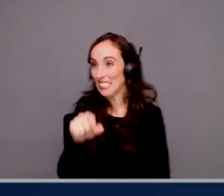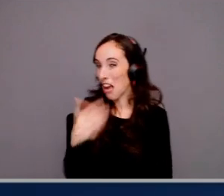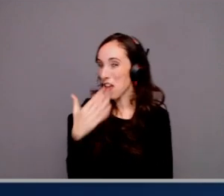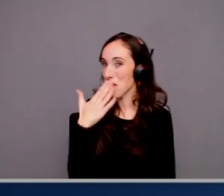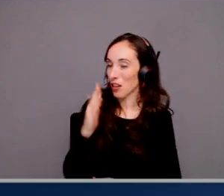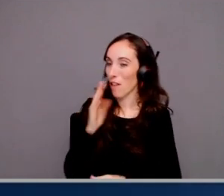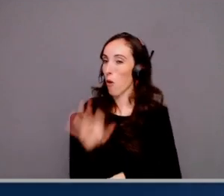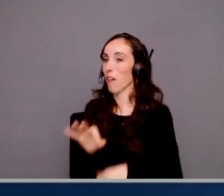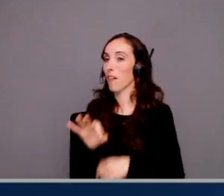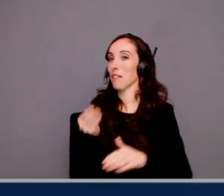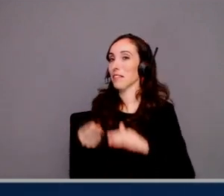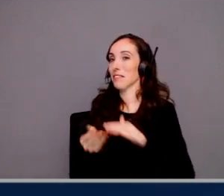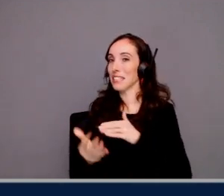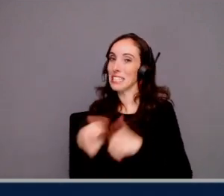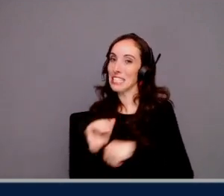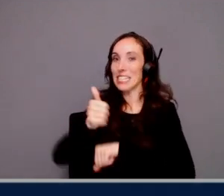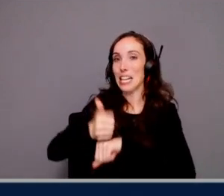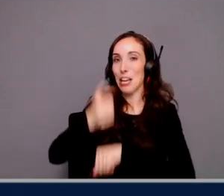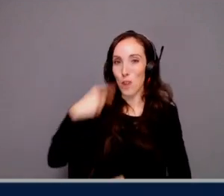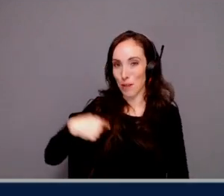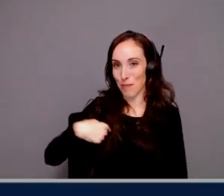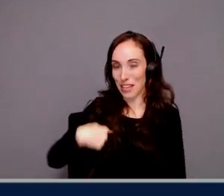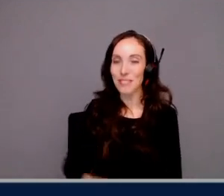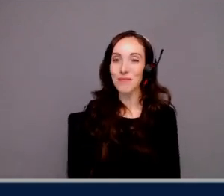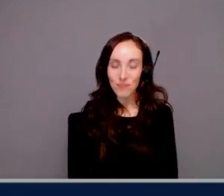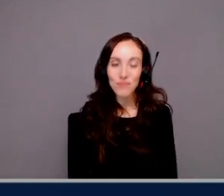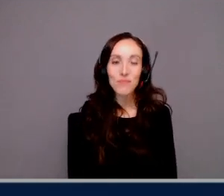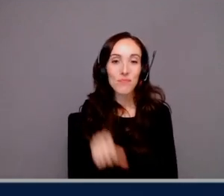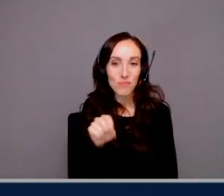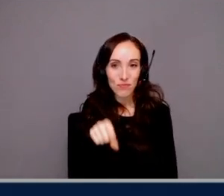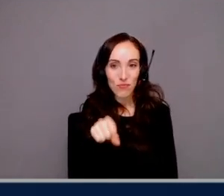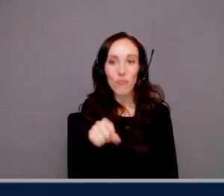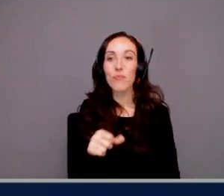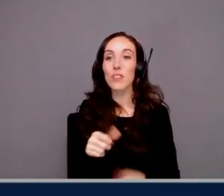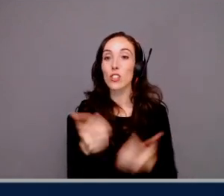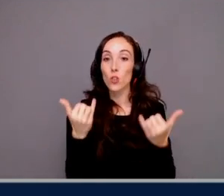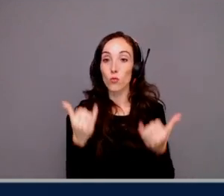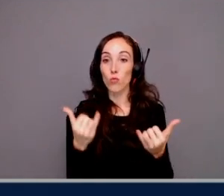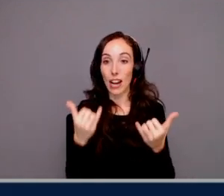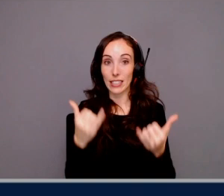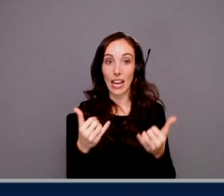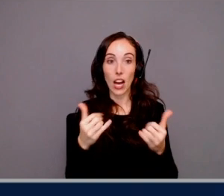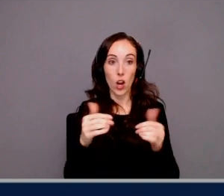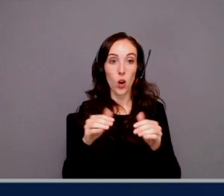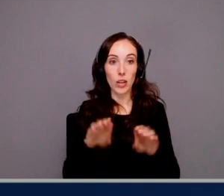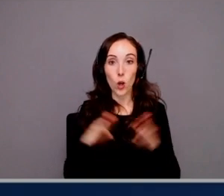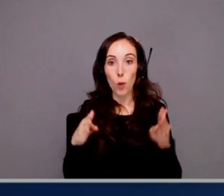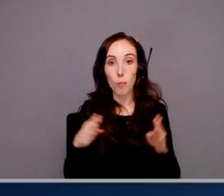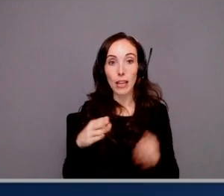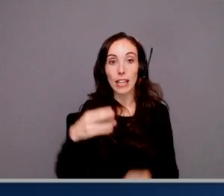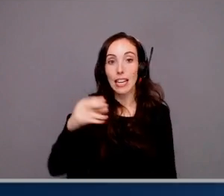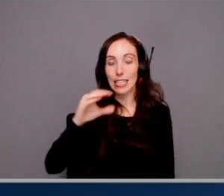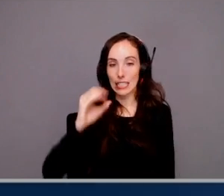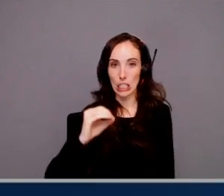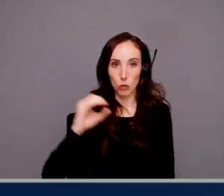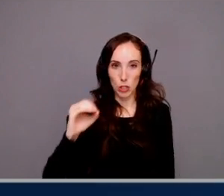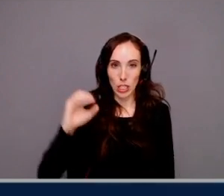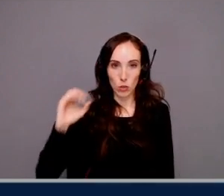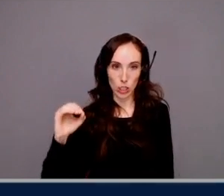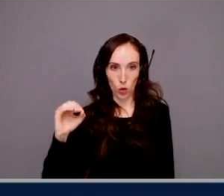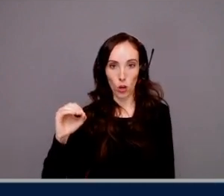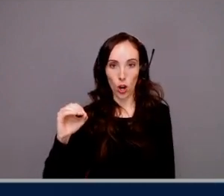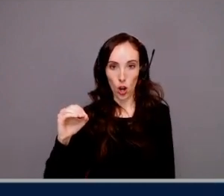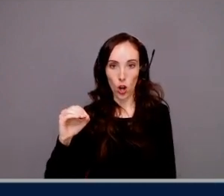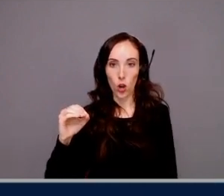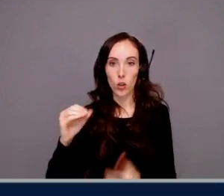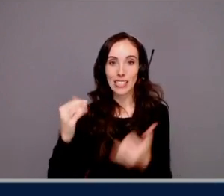me. so this was the issue. Said it was opening the host is 000. So we need to